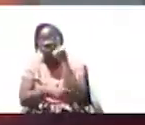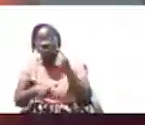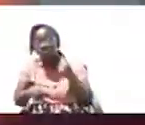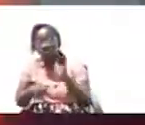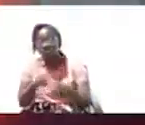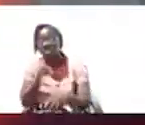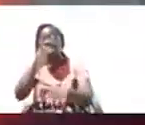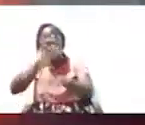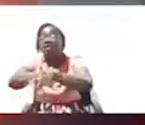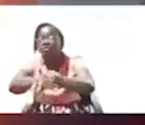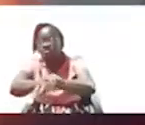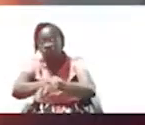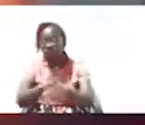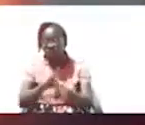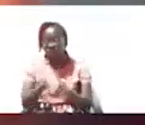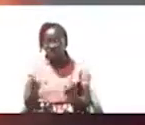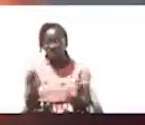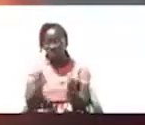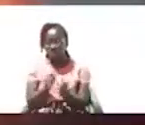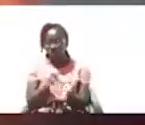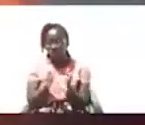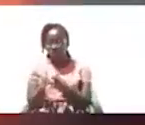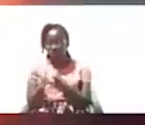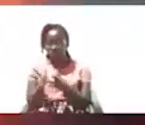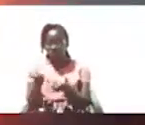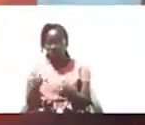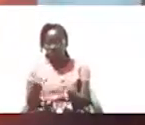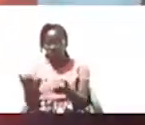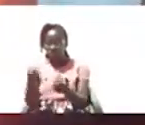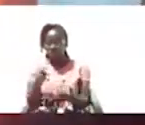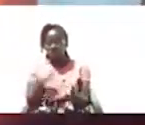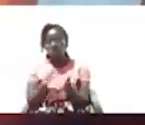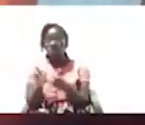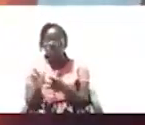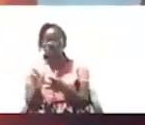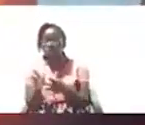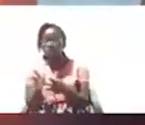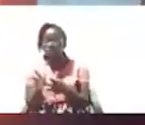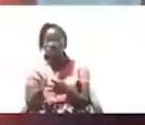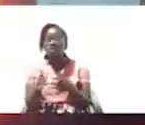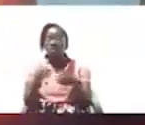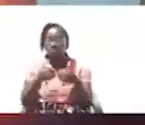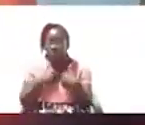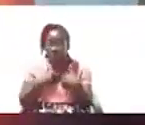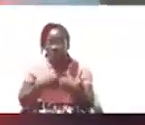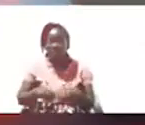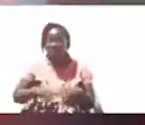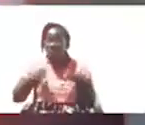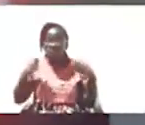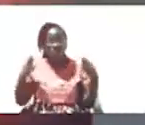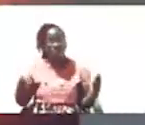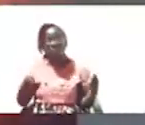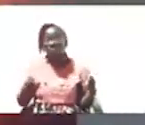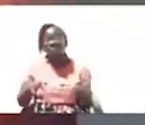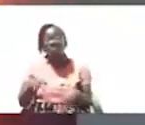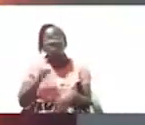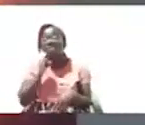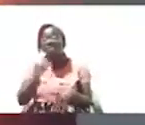to be caught. Never Jesus, I hope I change. But when you come to Jesus, it is victory. I bless him.